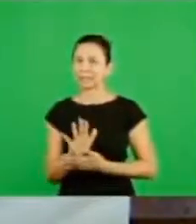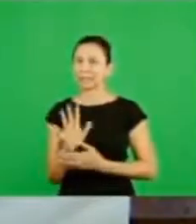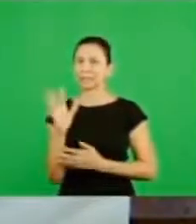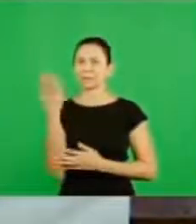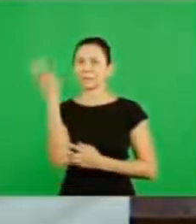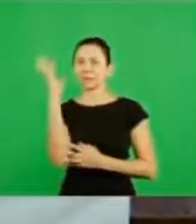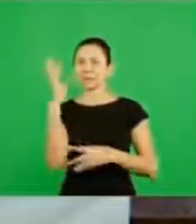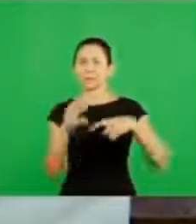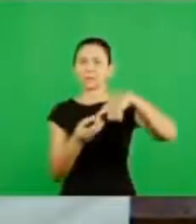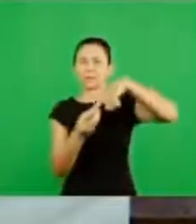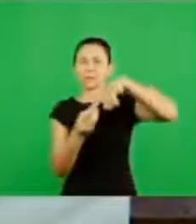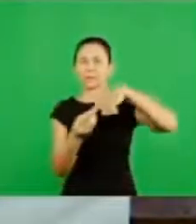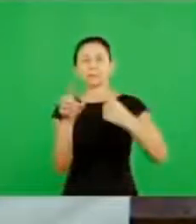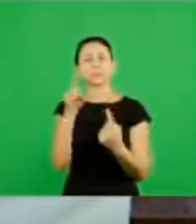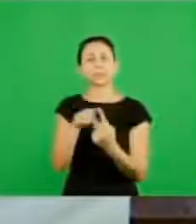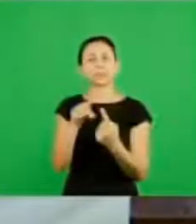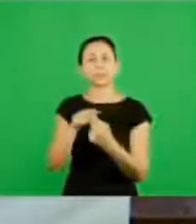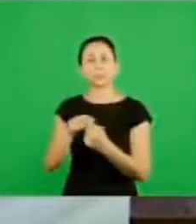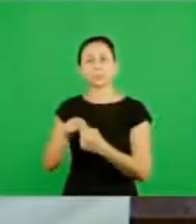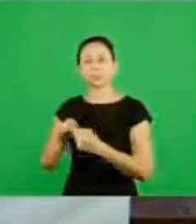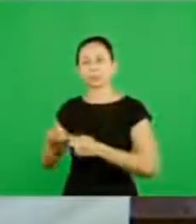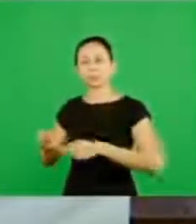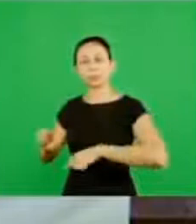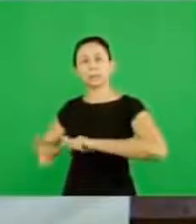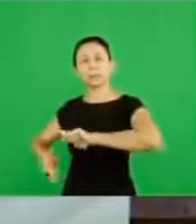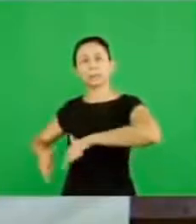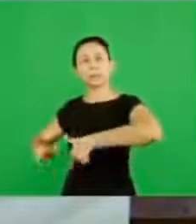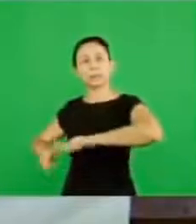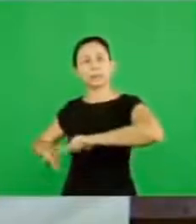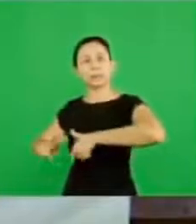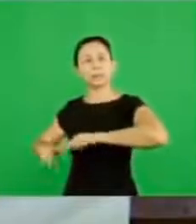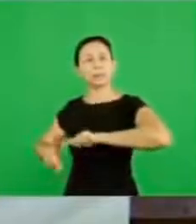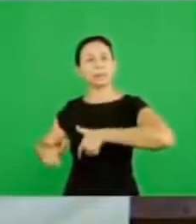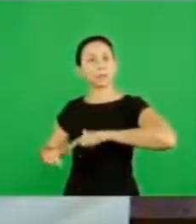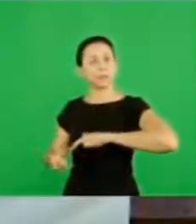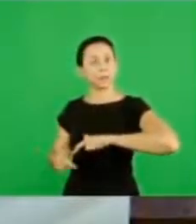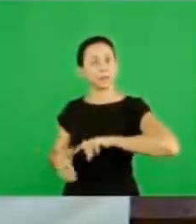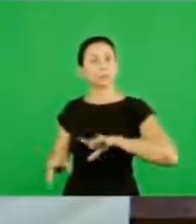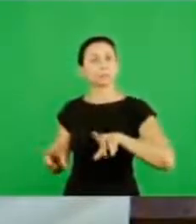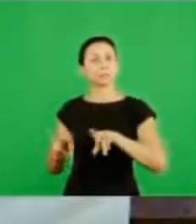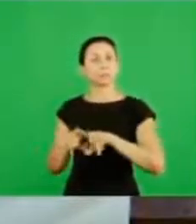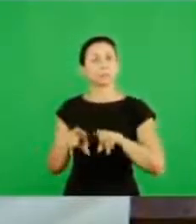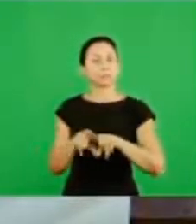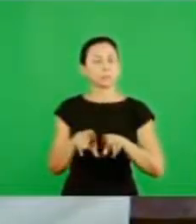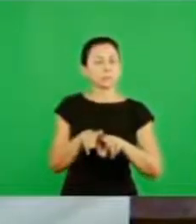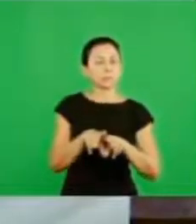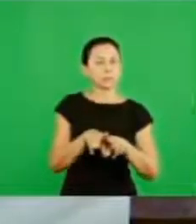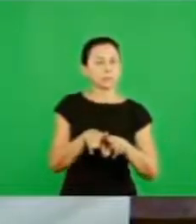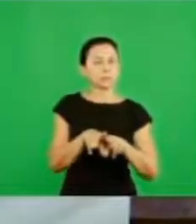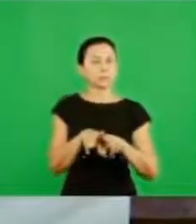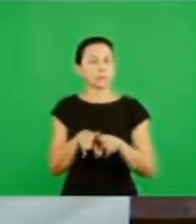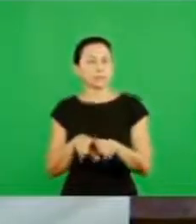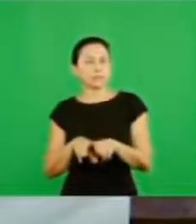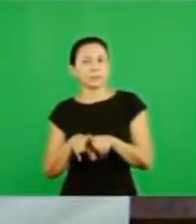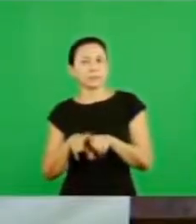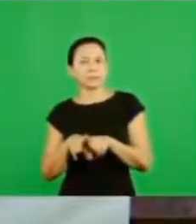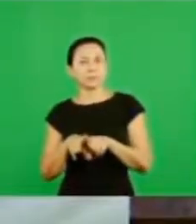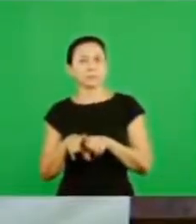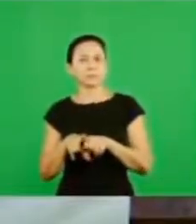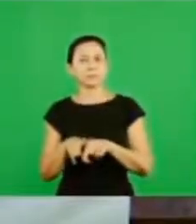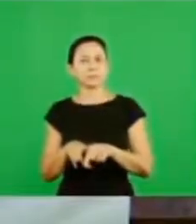let it be dried up. And then the fig tree dried up, and no one understood anything. And she said, the fig tree is Israel. It's symbolizing